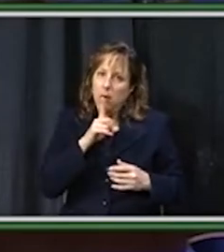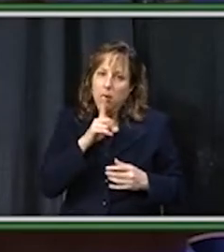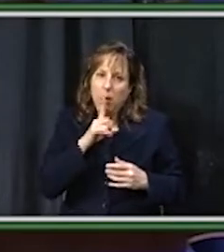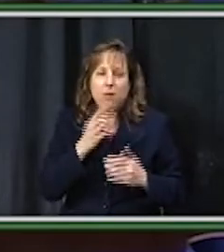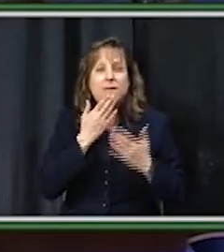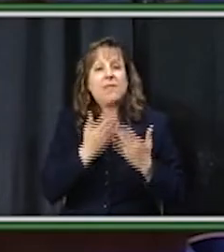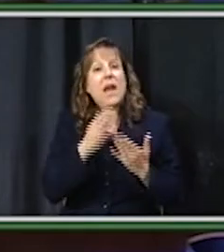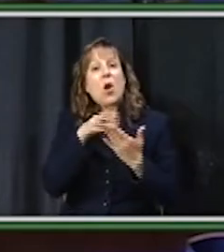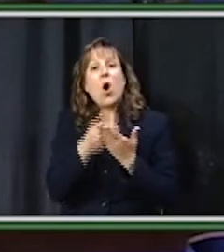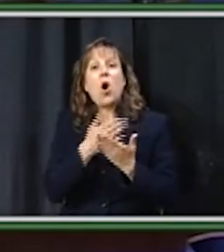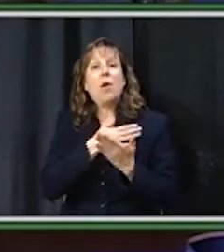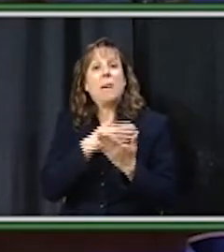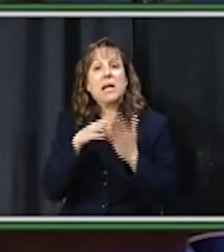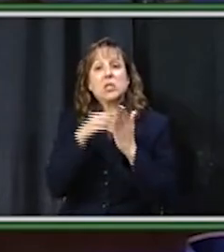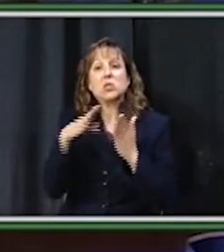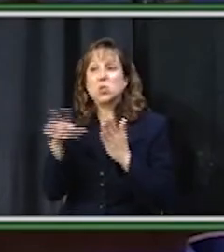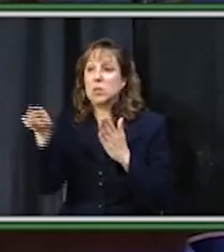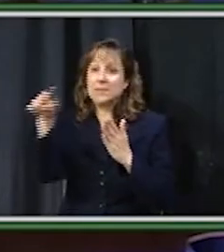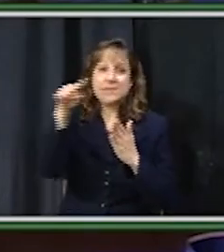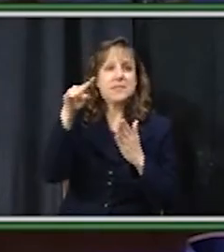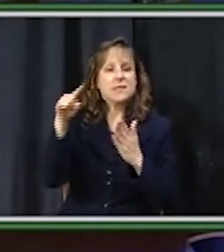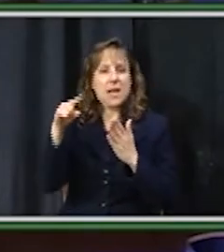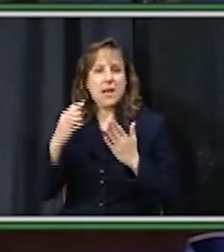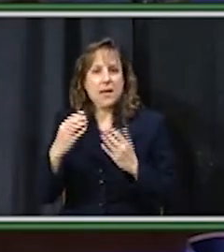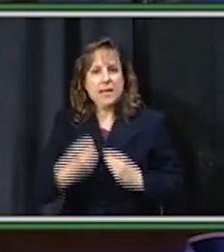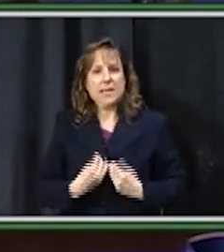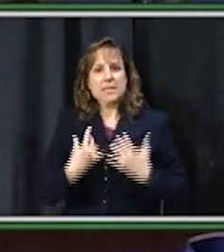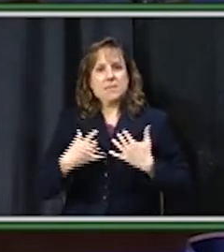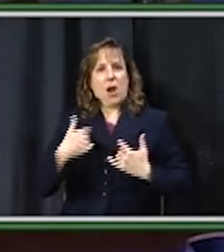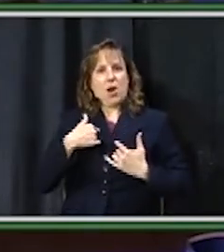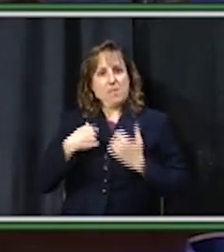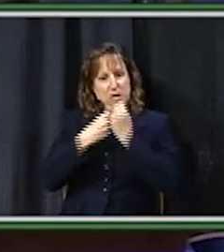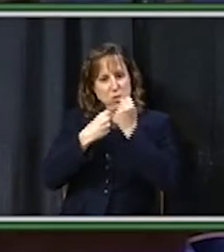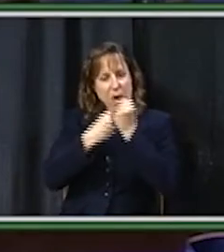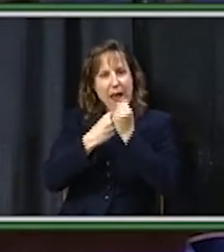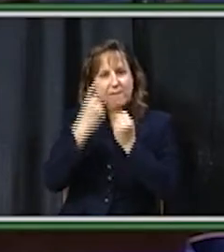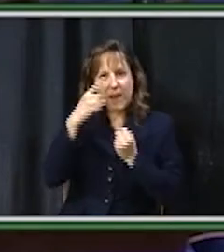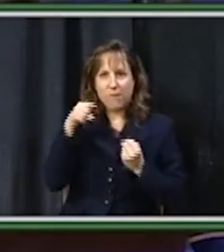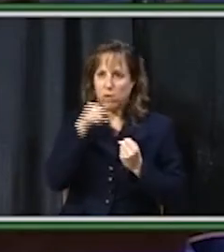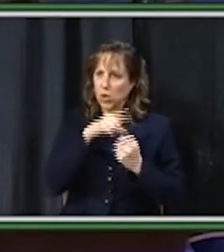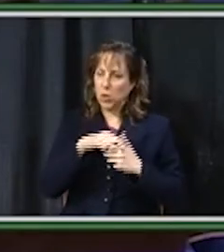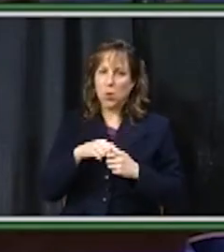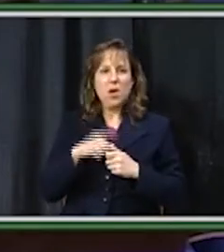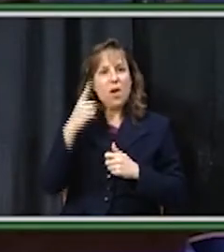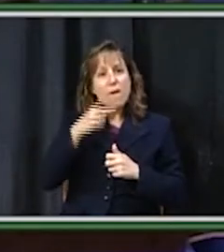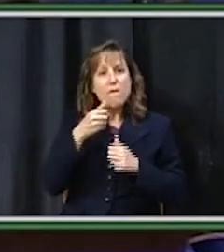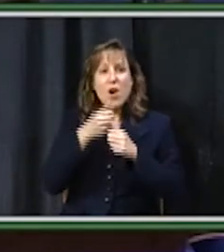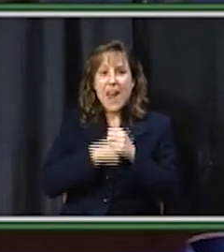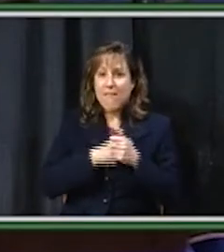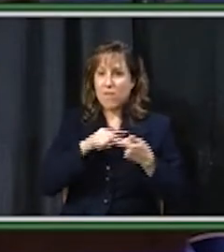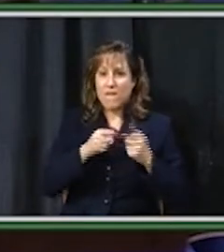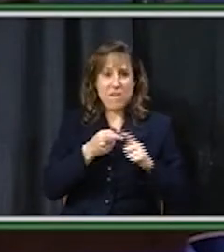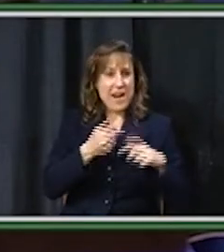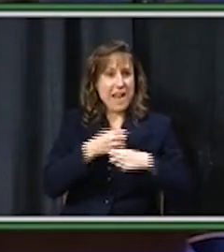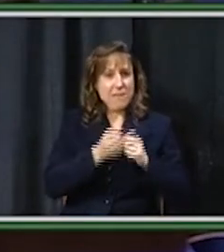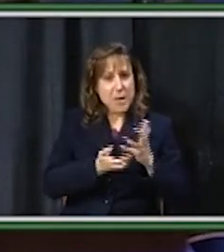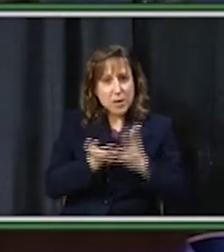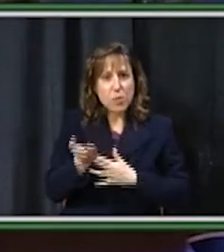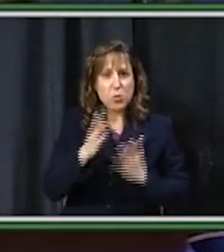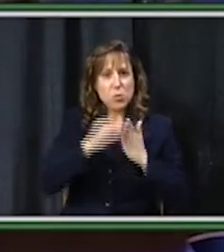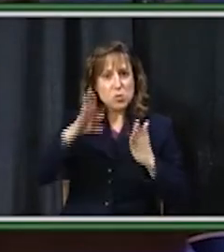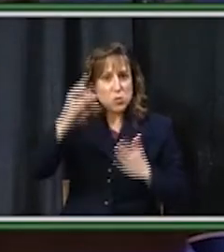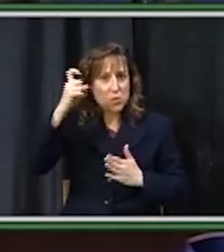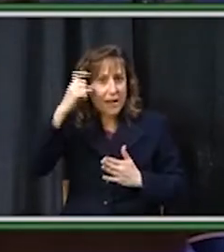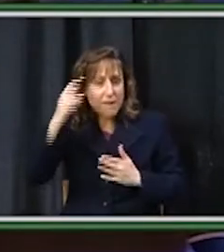fellow students who inspired me to advocate in the first place. To every colleague I've made in student government, to every